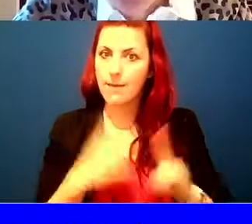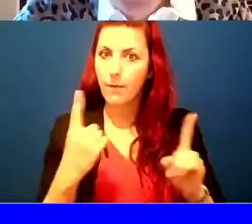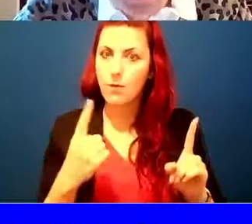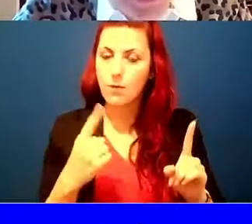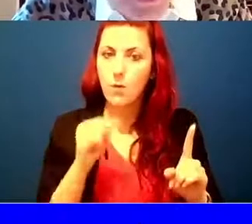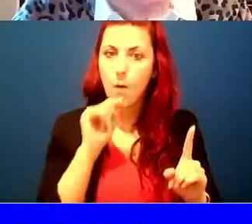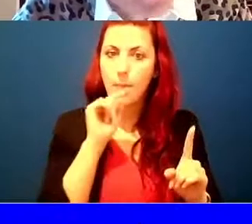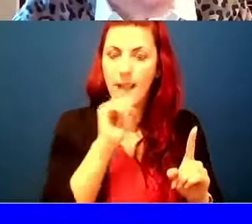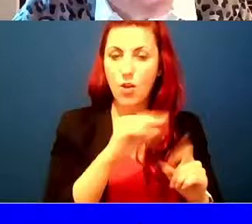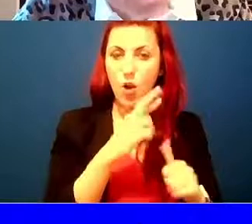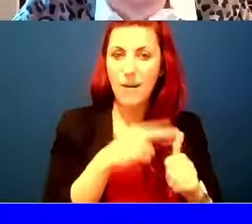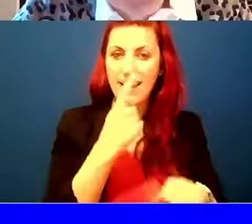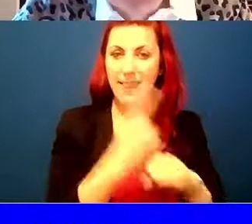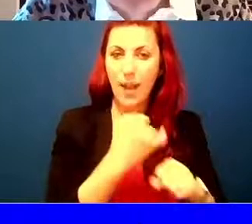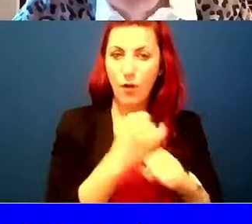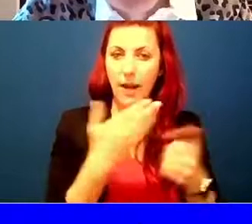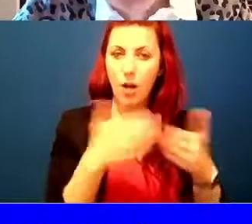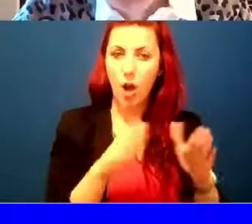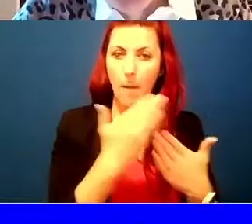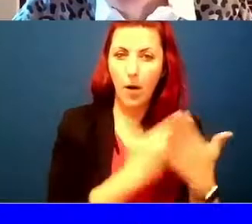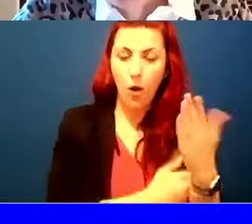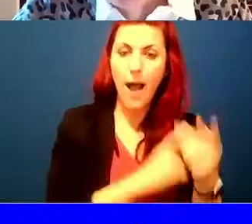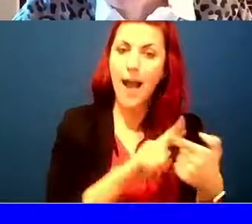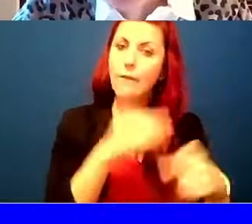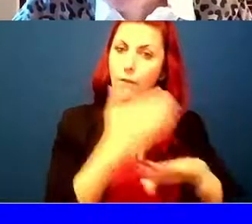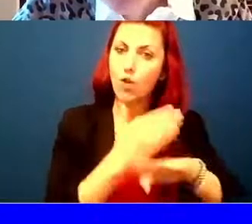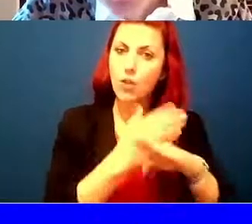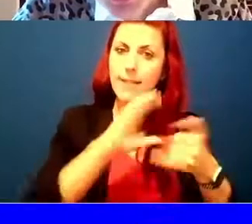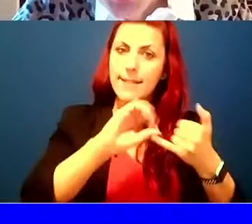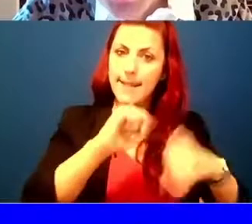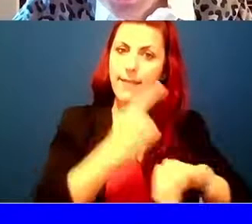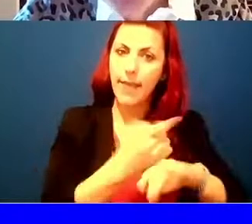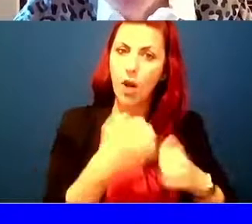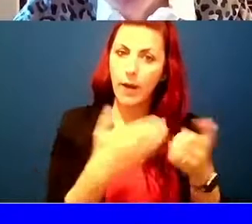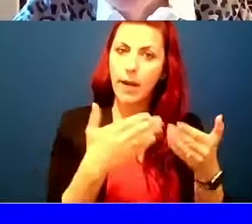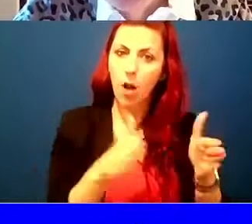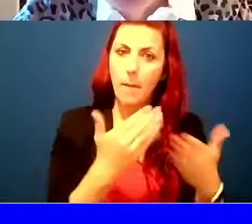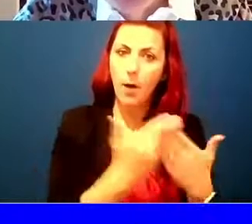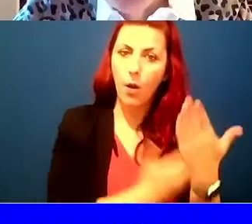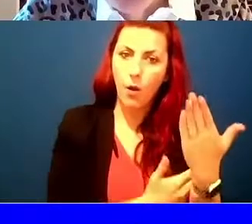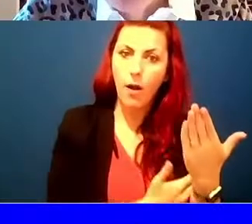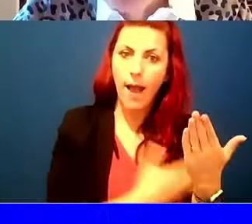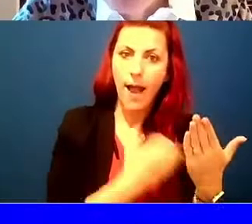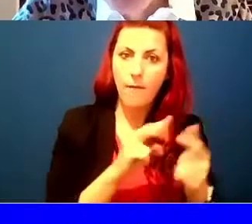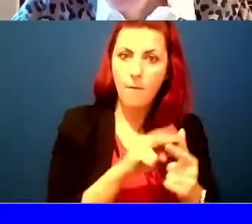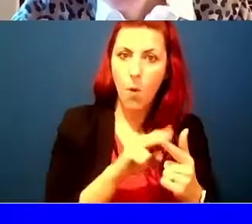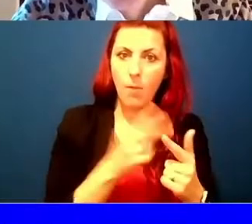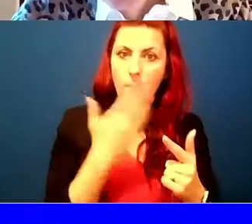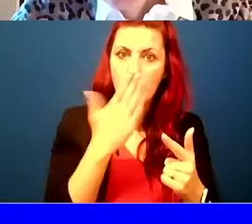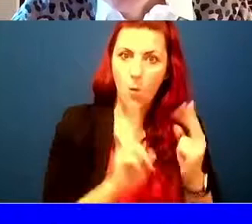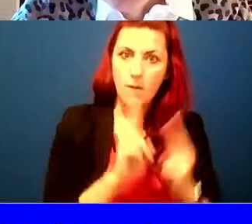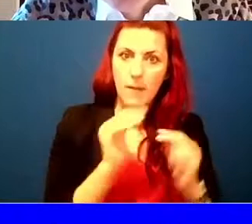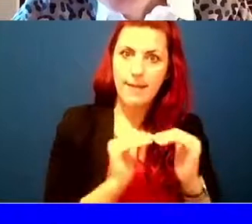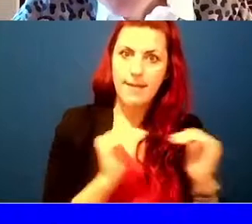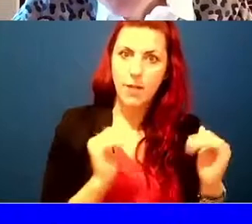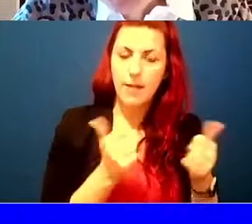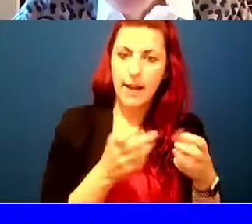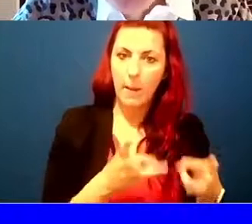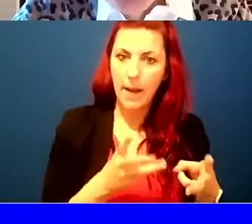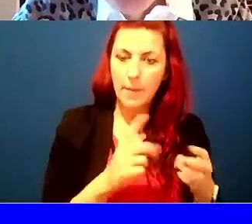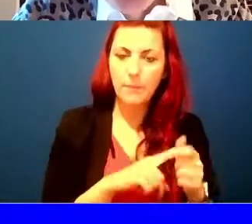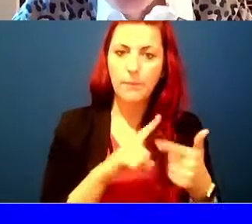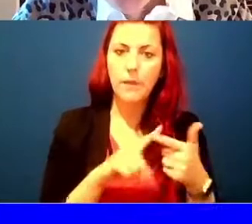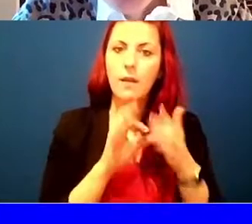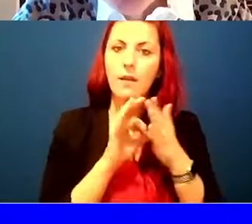at common law, as does the functional test, I should say. They're already meant to be the standard. The guiding